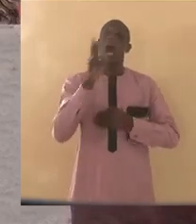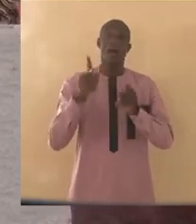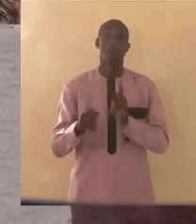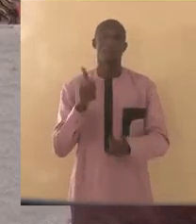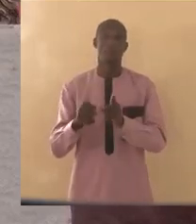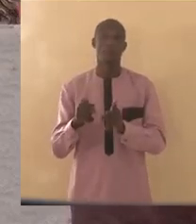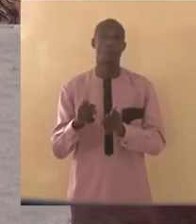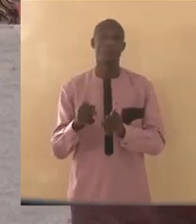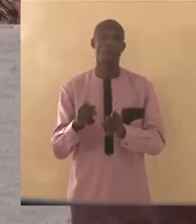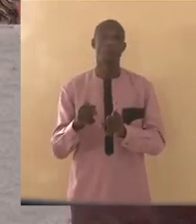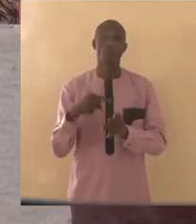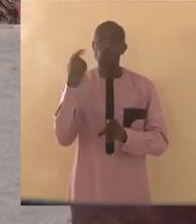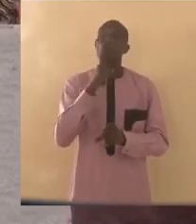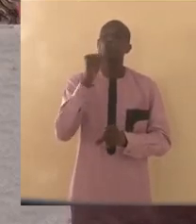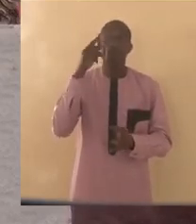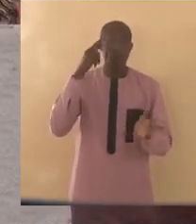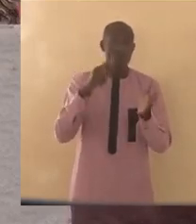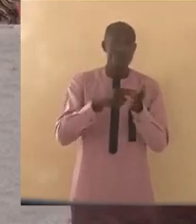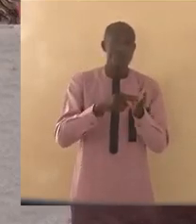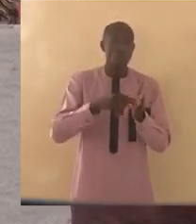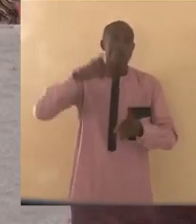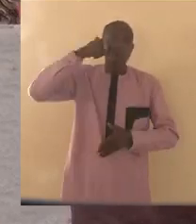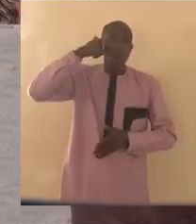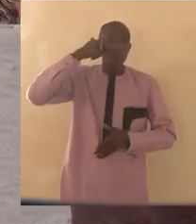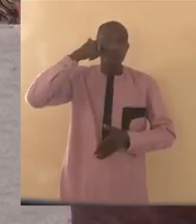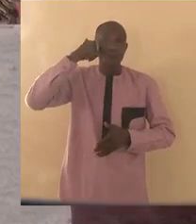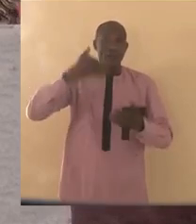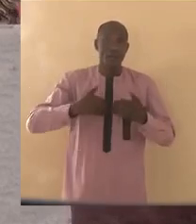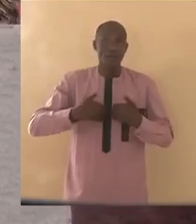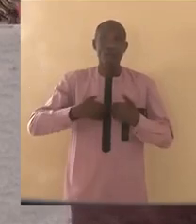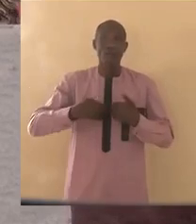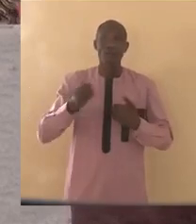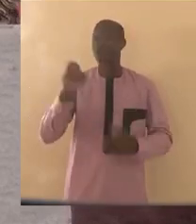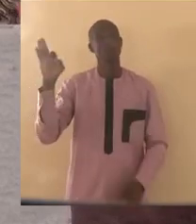There are people, including some of you here, who do not recognize that the phone has a switch.